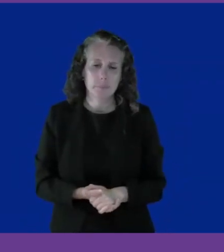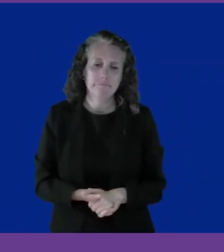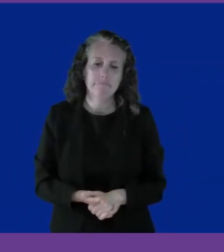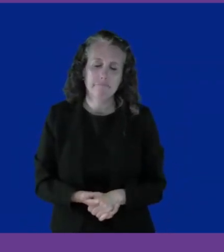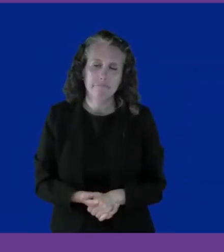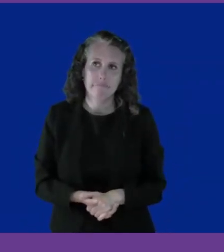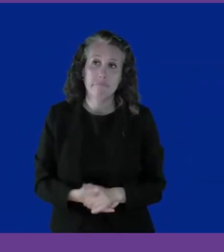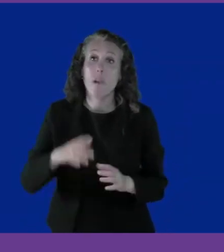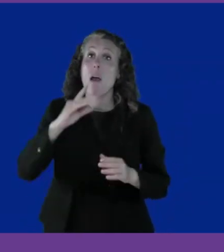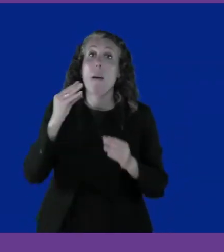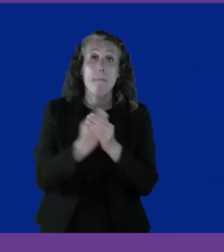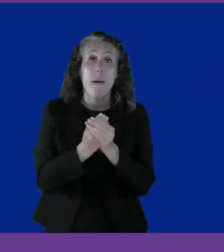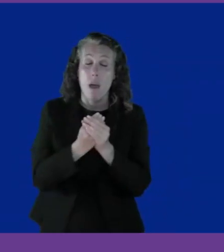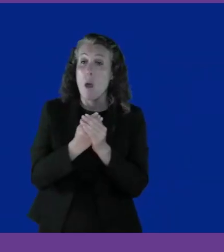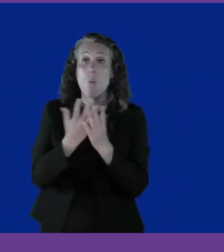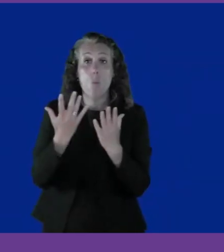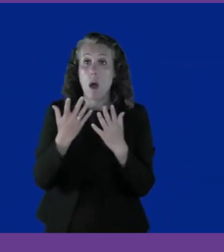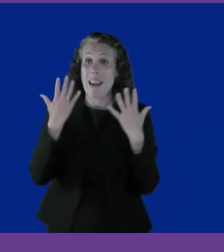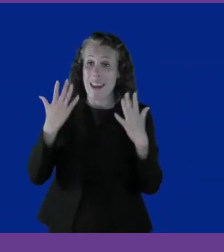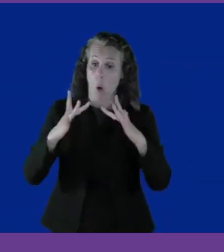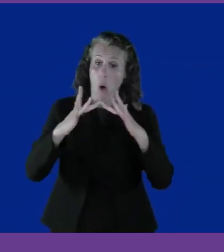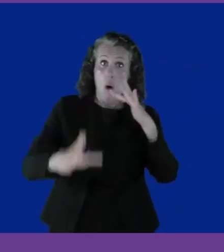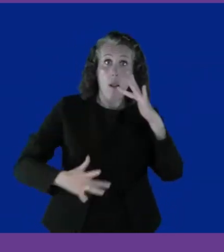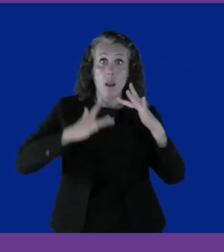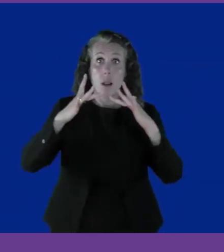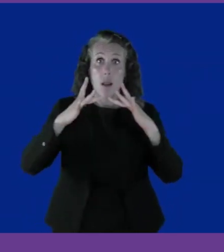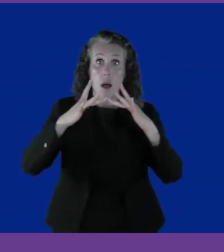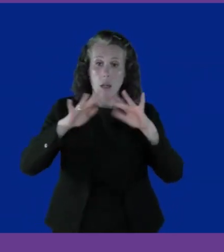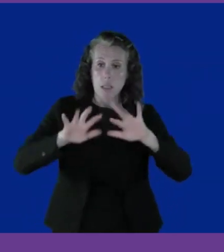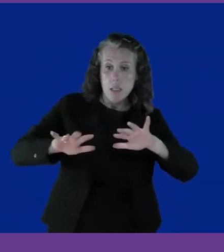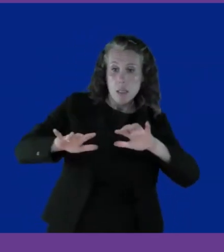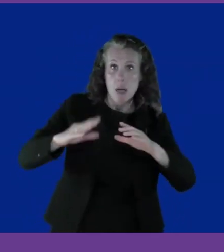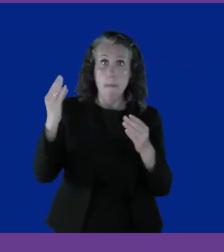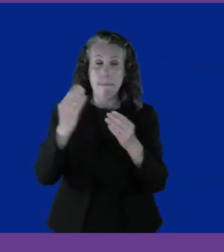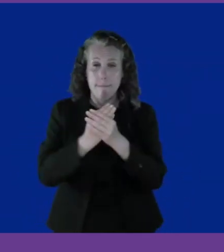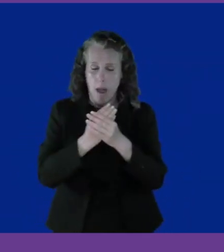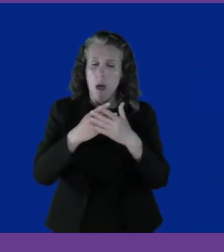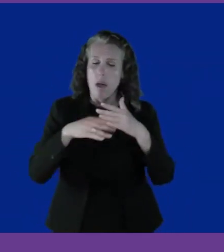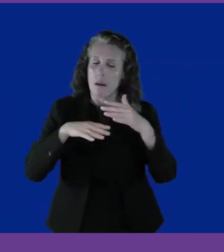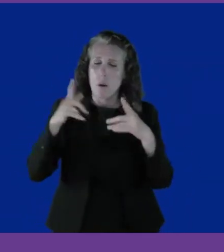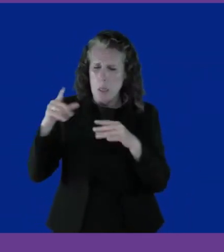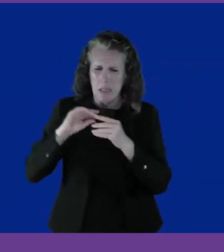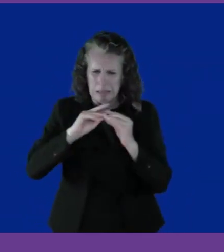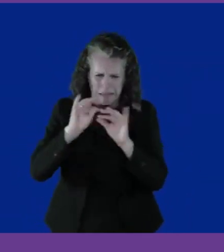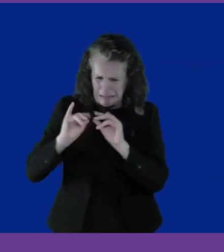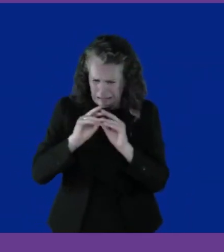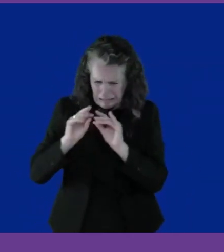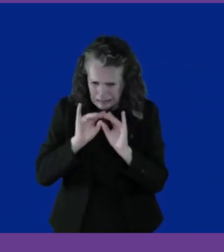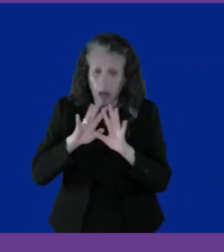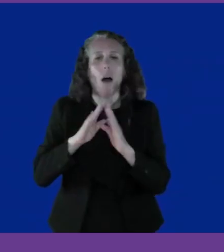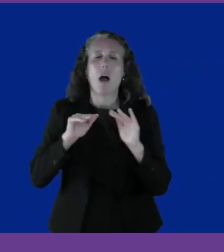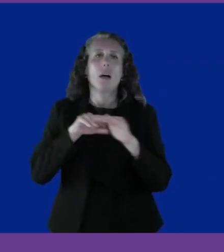provide full accessible online banking platform and also mobile apps because they